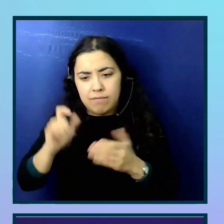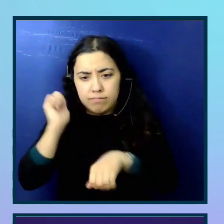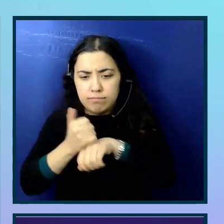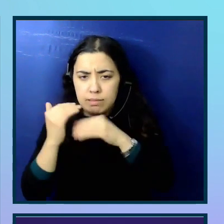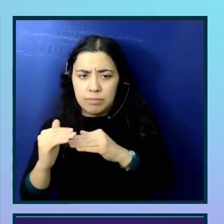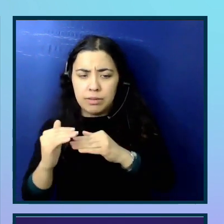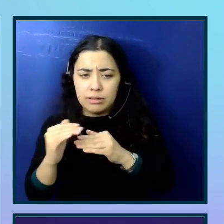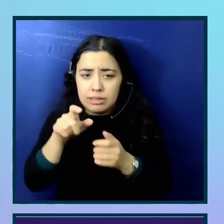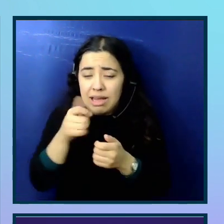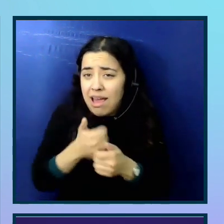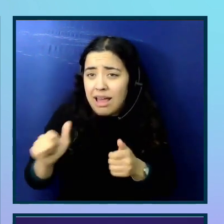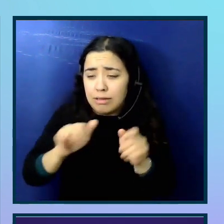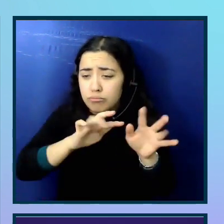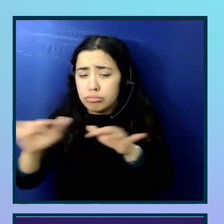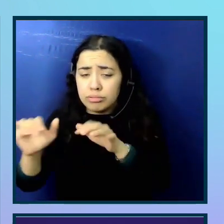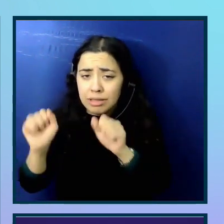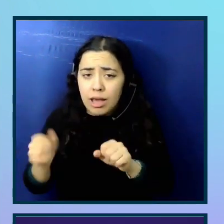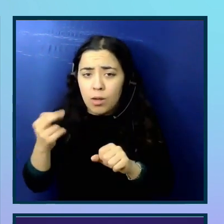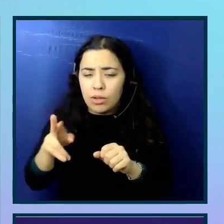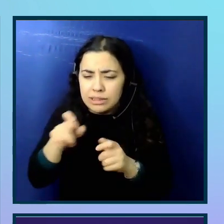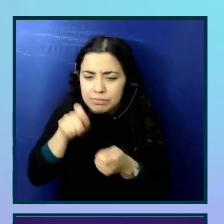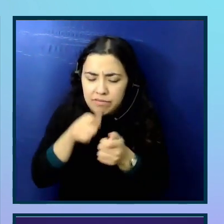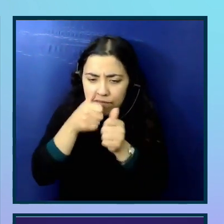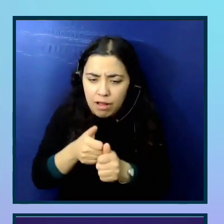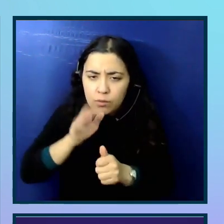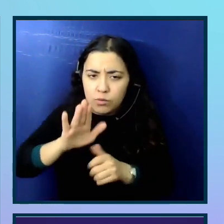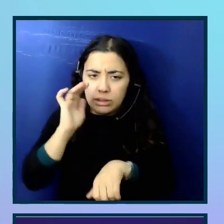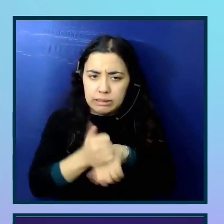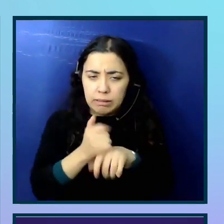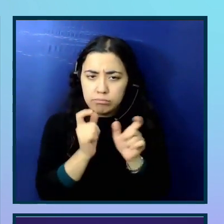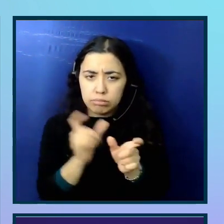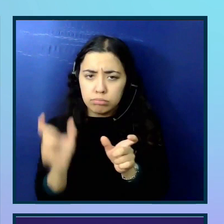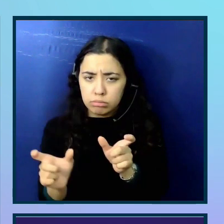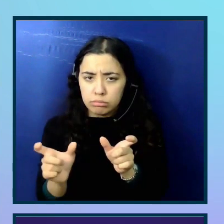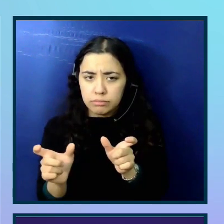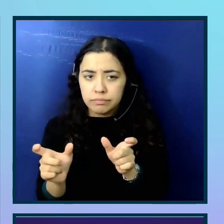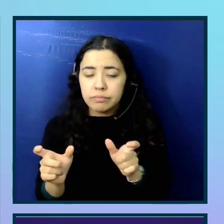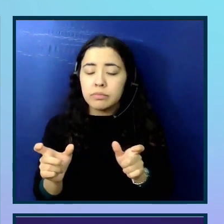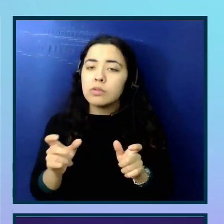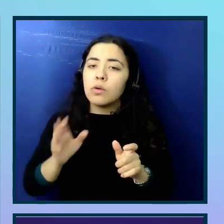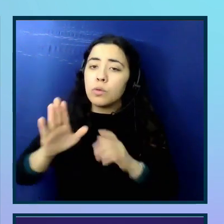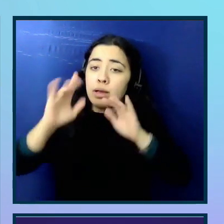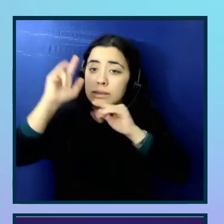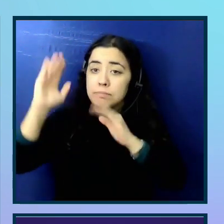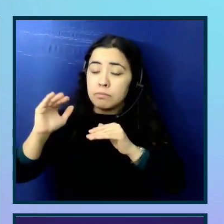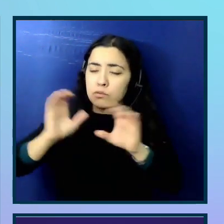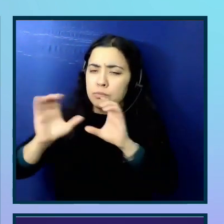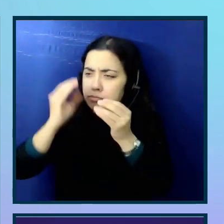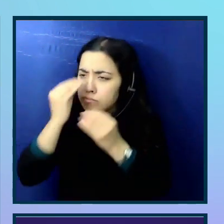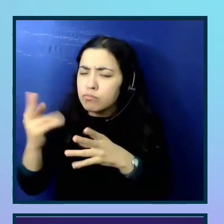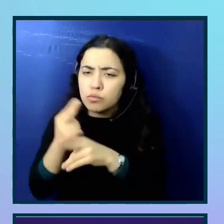specific formats? So make sure we are communicating expectations to users. Those who need it will seek